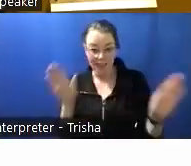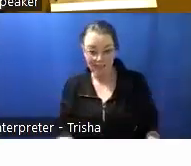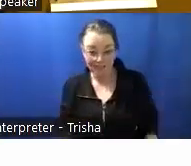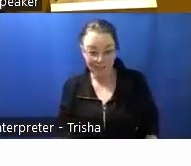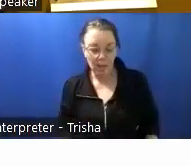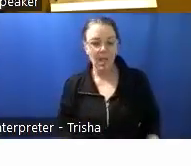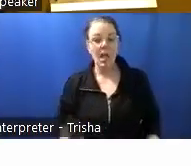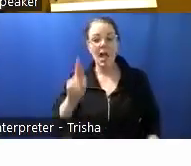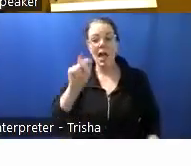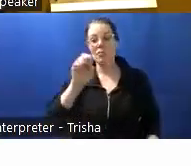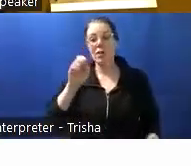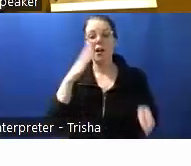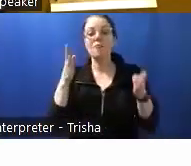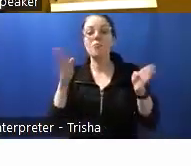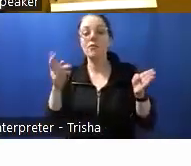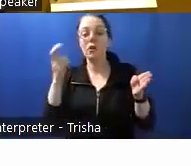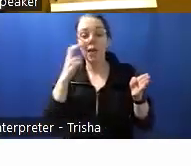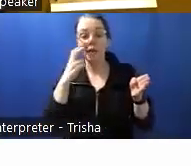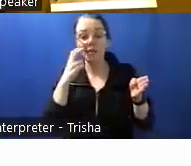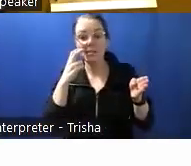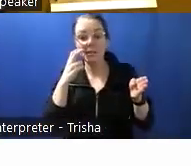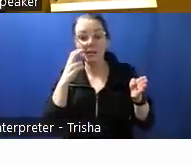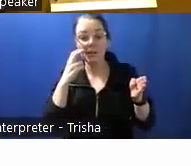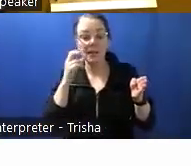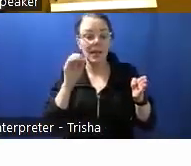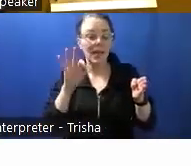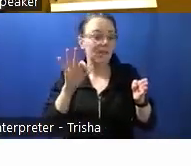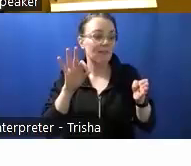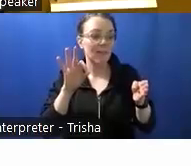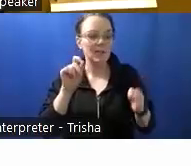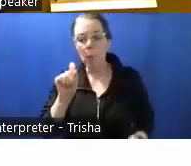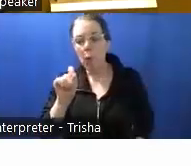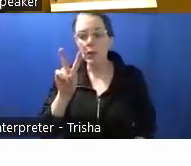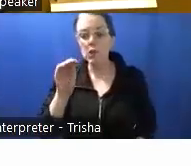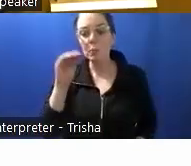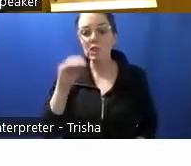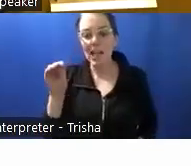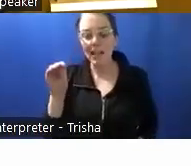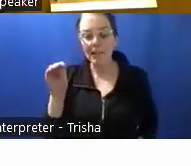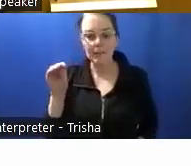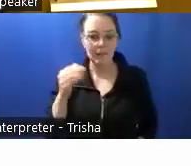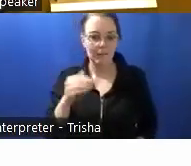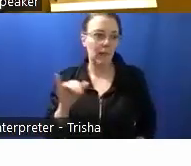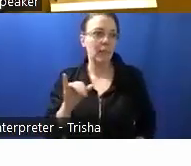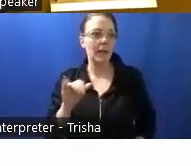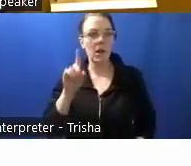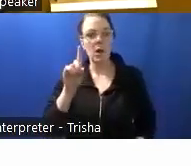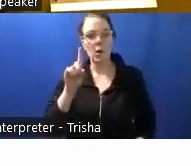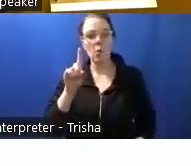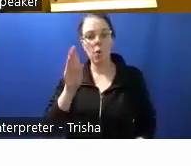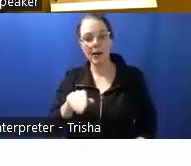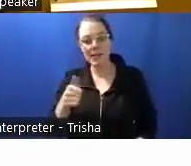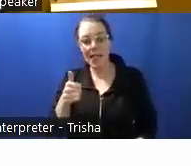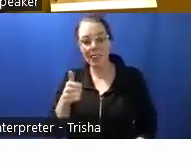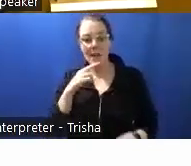peripheral blindness, or when the problem's in your eye, is something like 0.2%. It's about 1/10 of the normal rate of